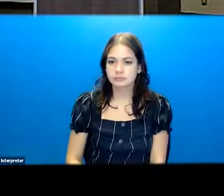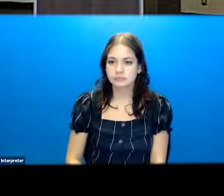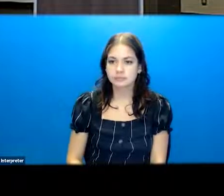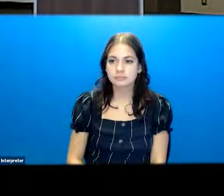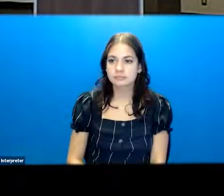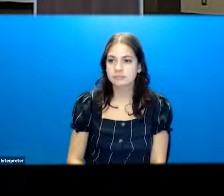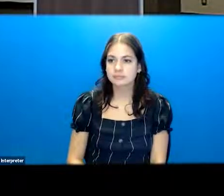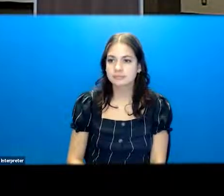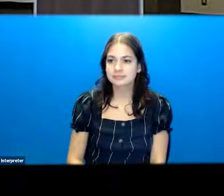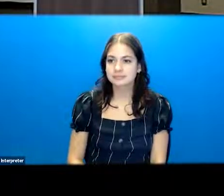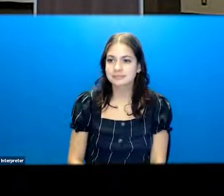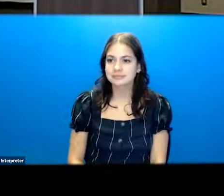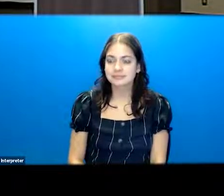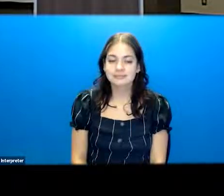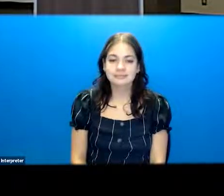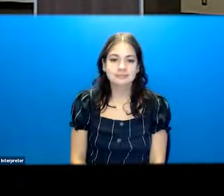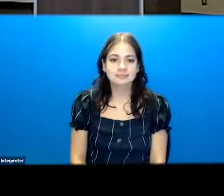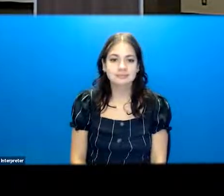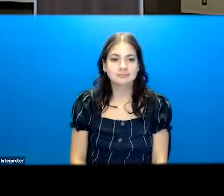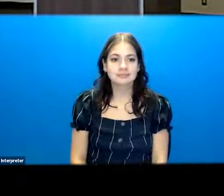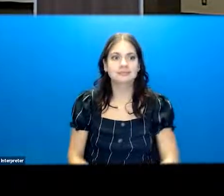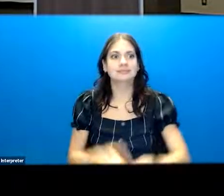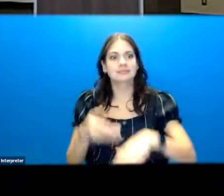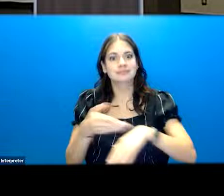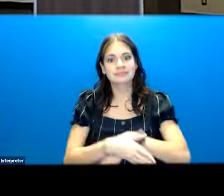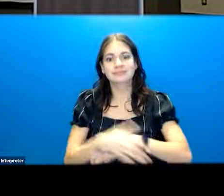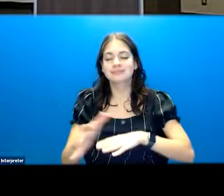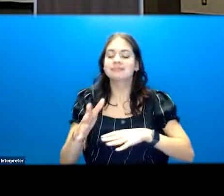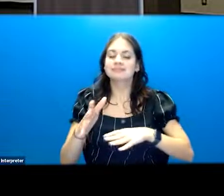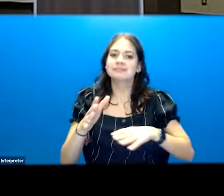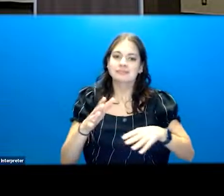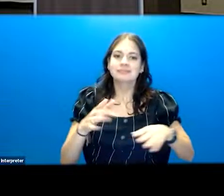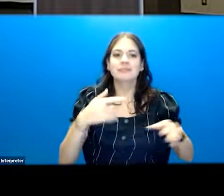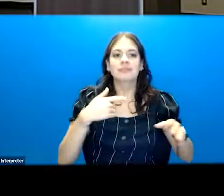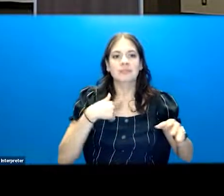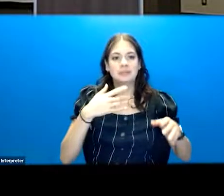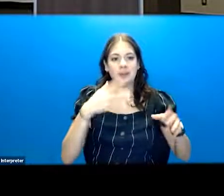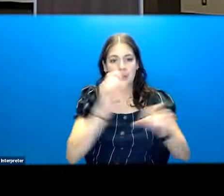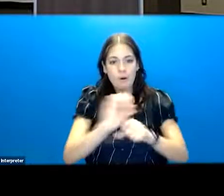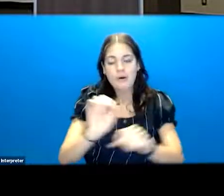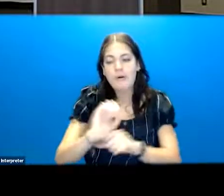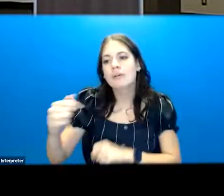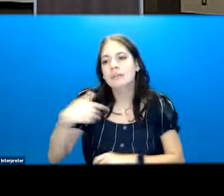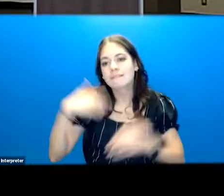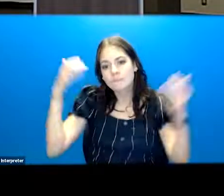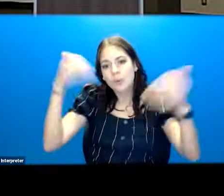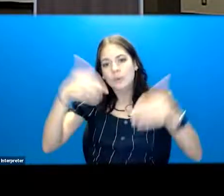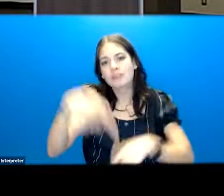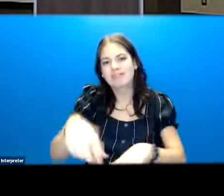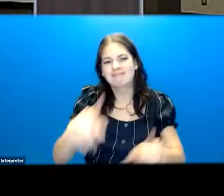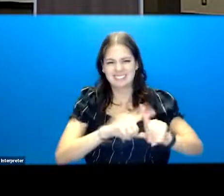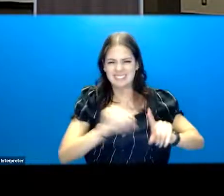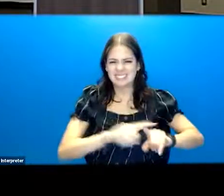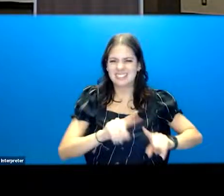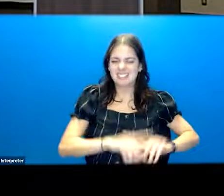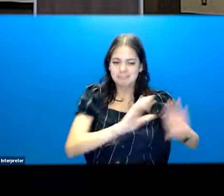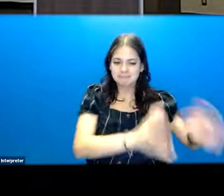And so after all of that quantitative work, we did some qualitative work that really honed in on these different